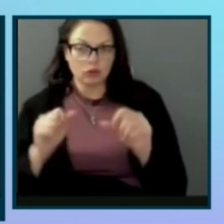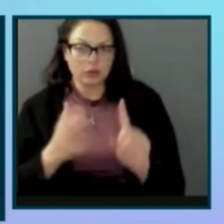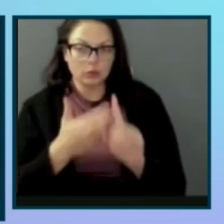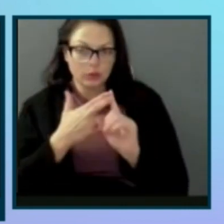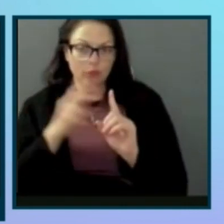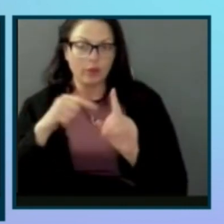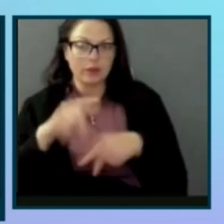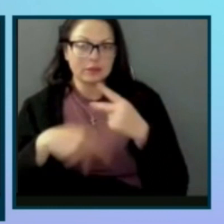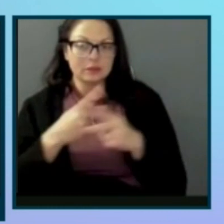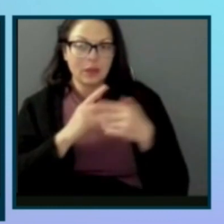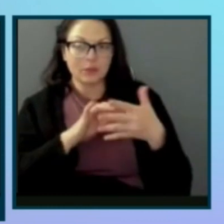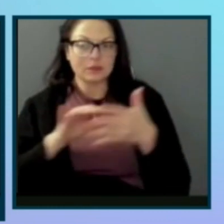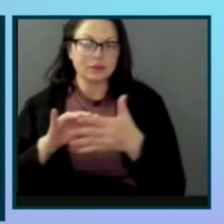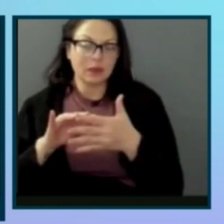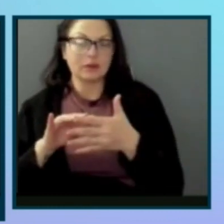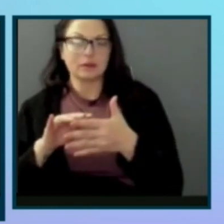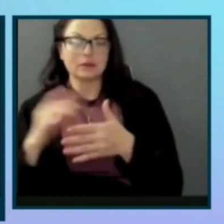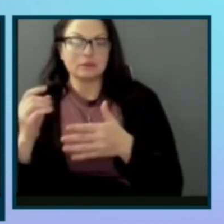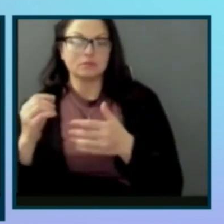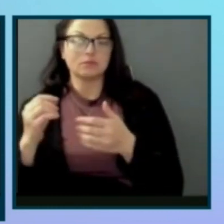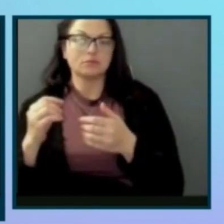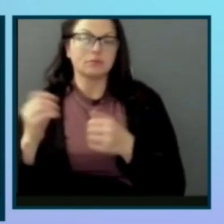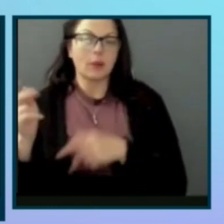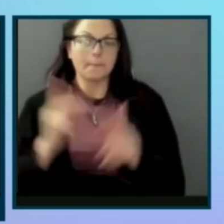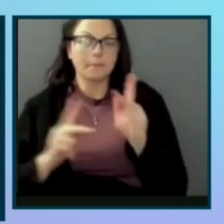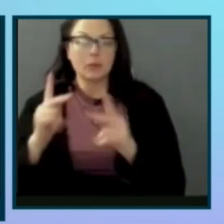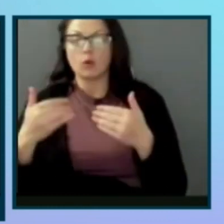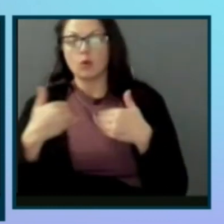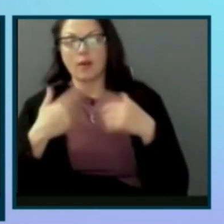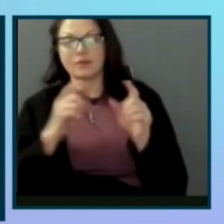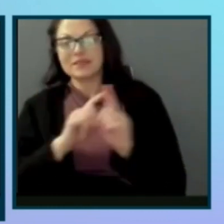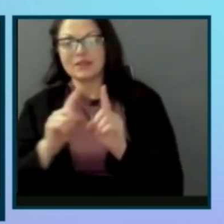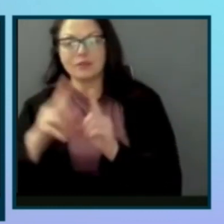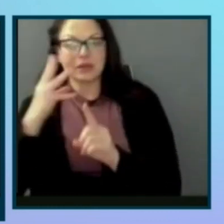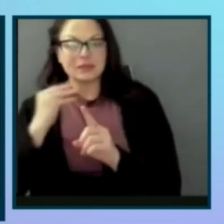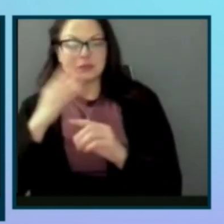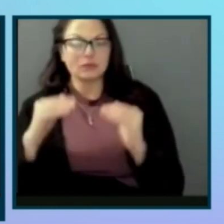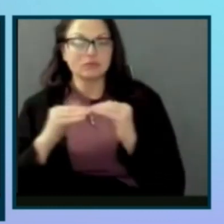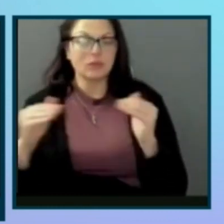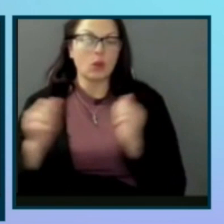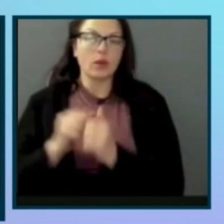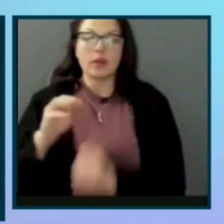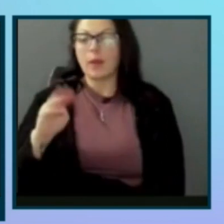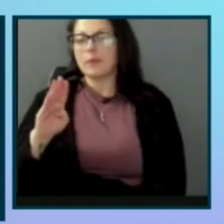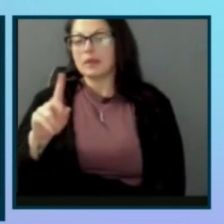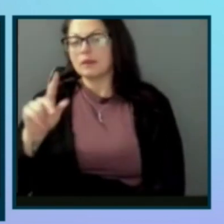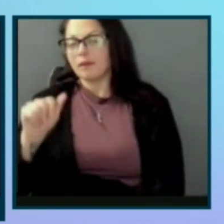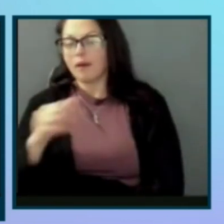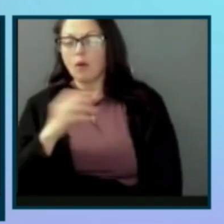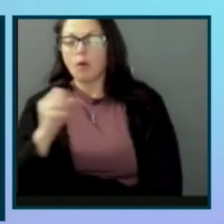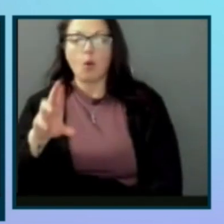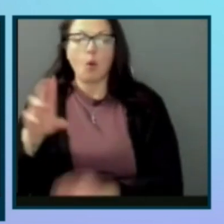type of study users of varying experience levels with NVDA or screen readers in general.